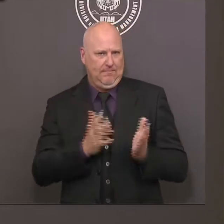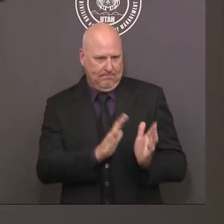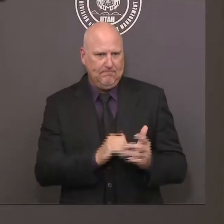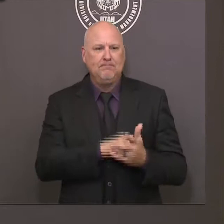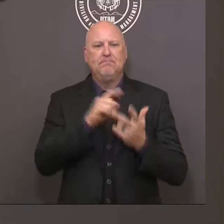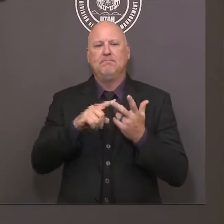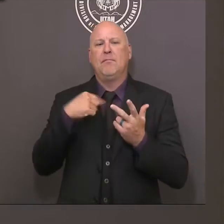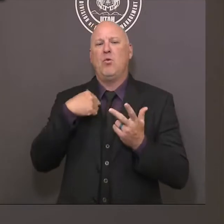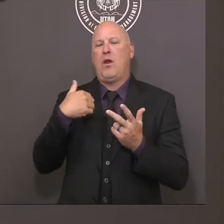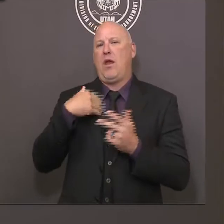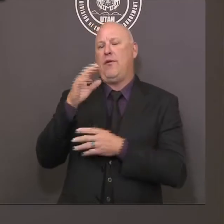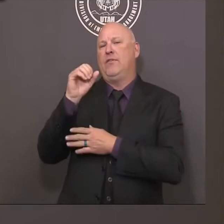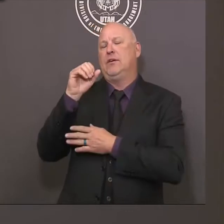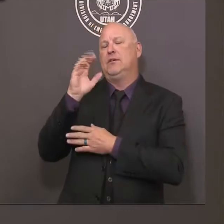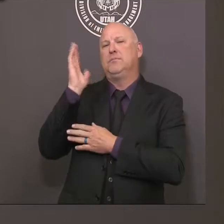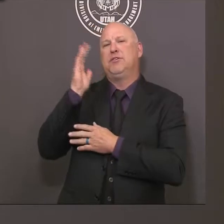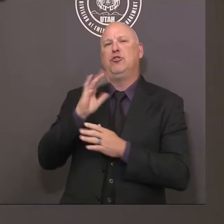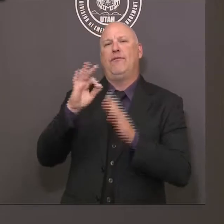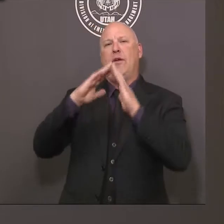Wilson.